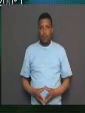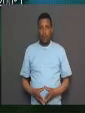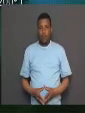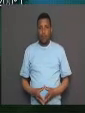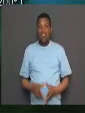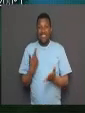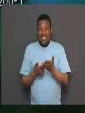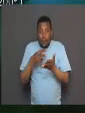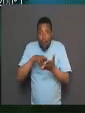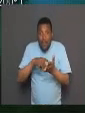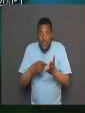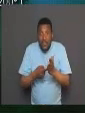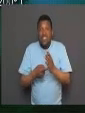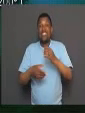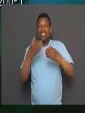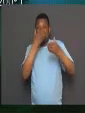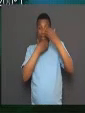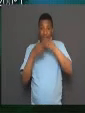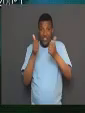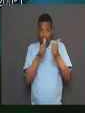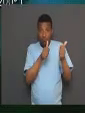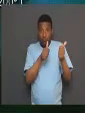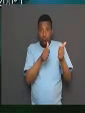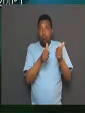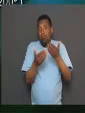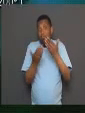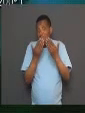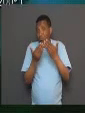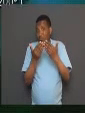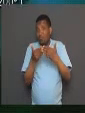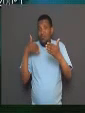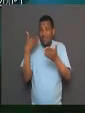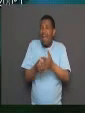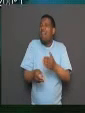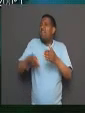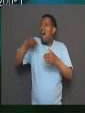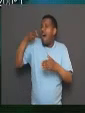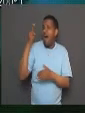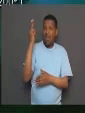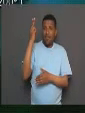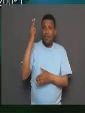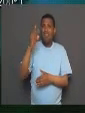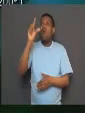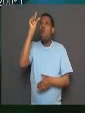This means that temperatures might rise as high as